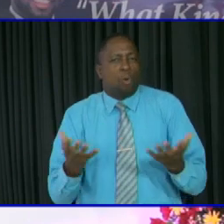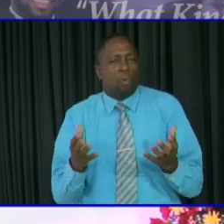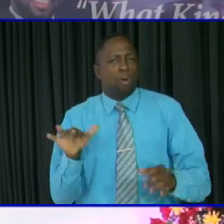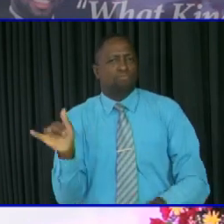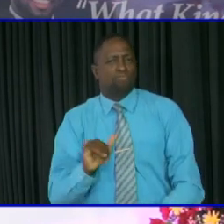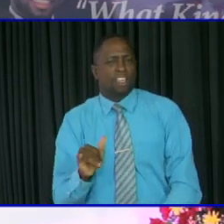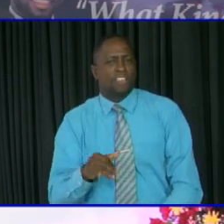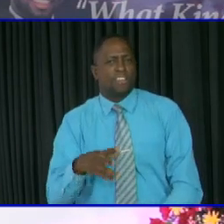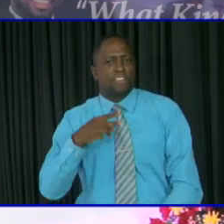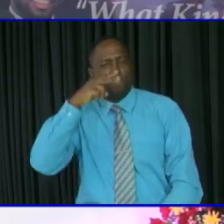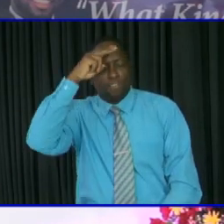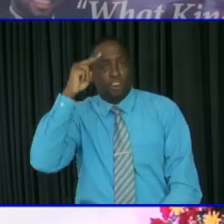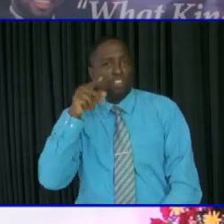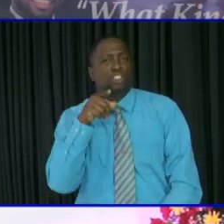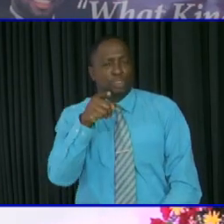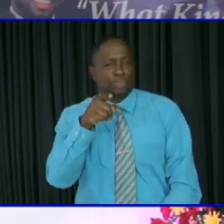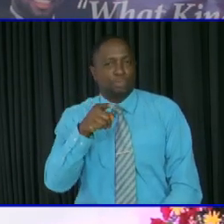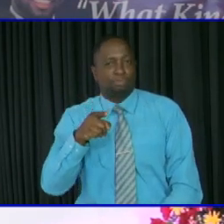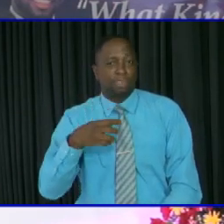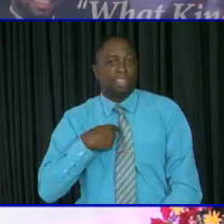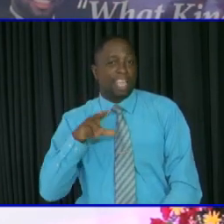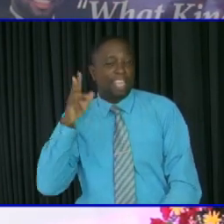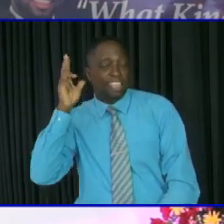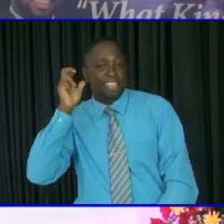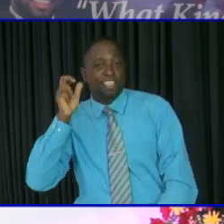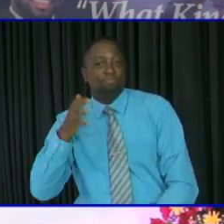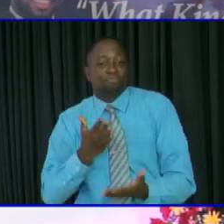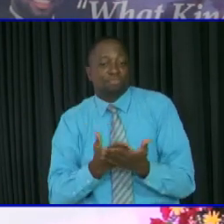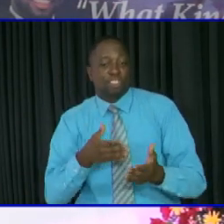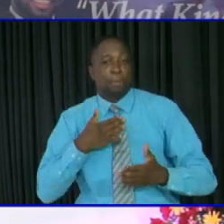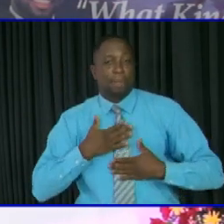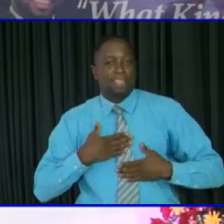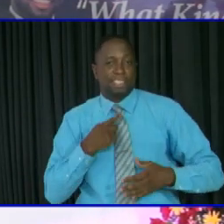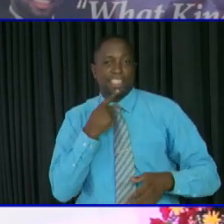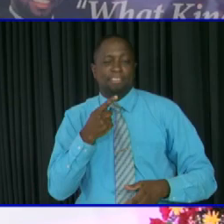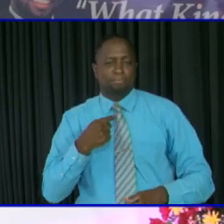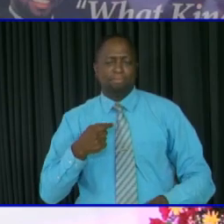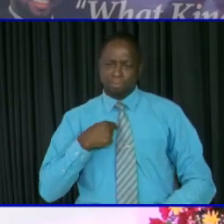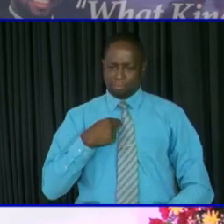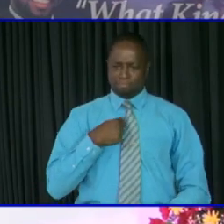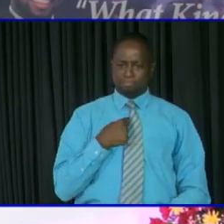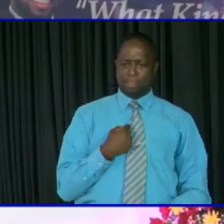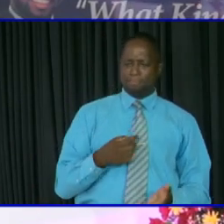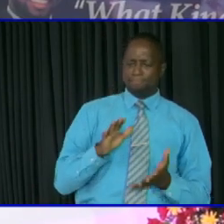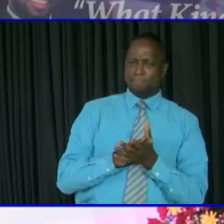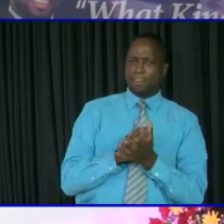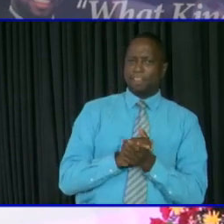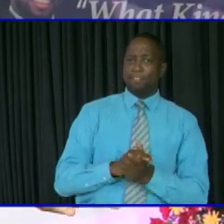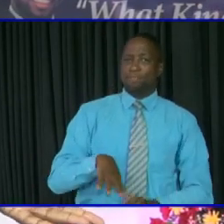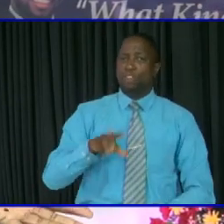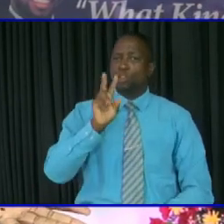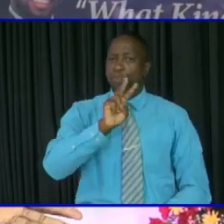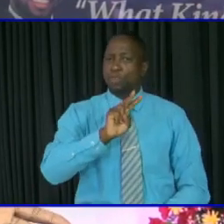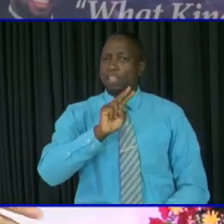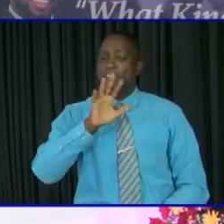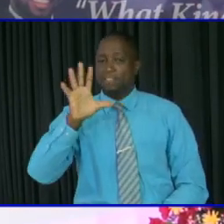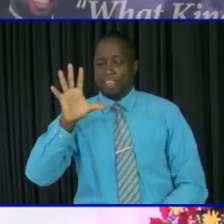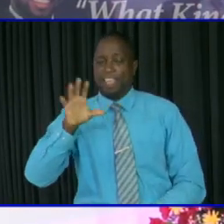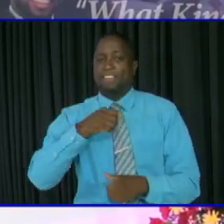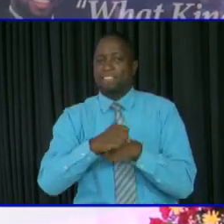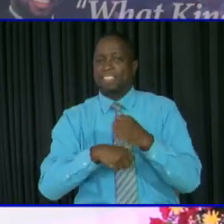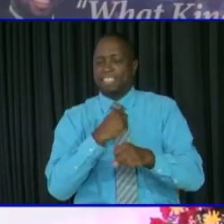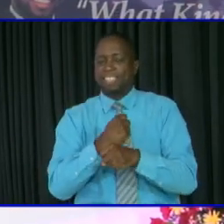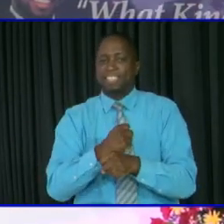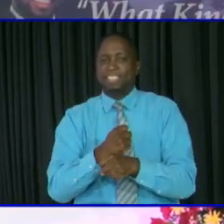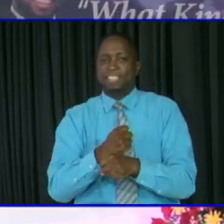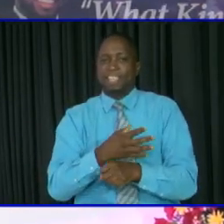hear somebody saying, I have been married for 25 years. I have defiled myself